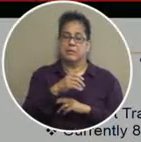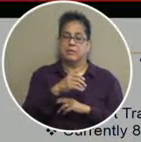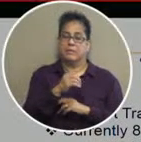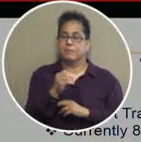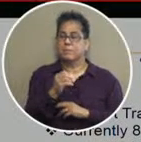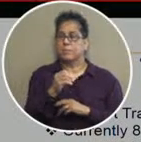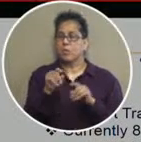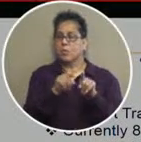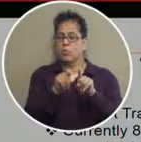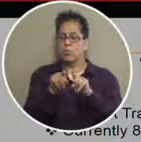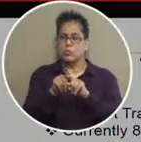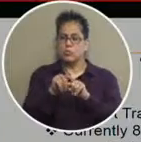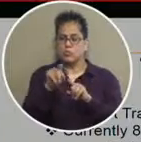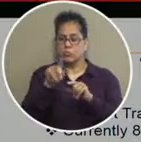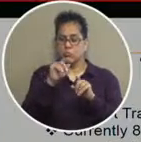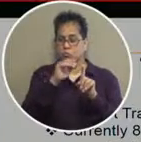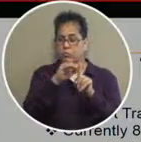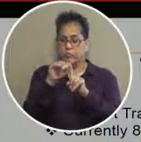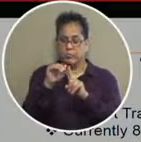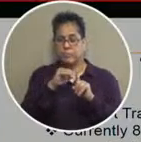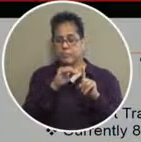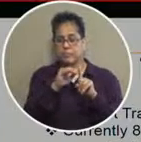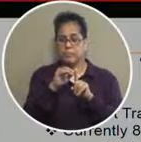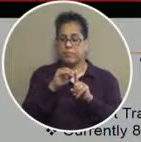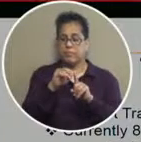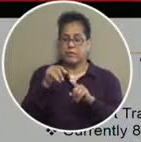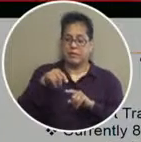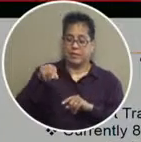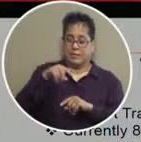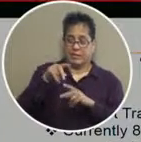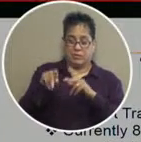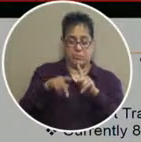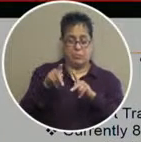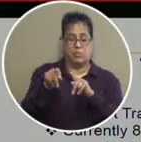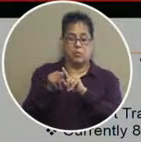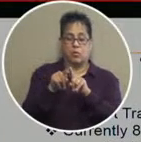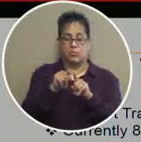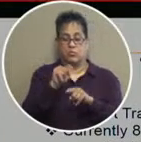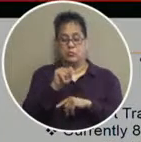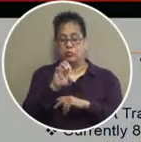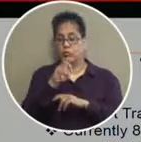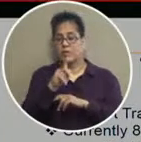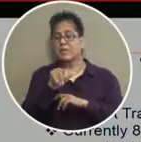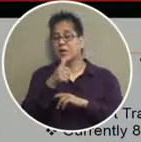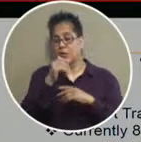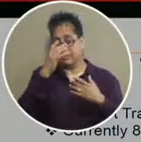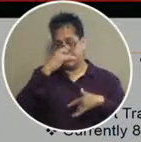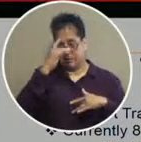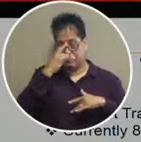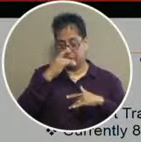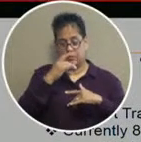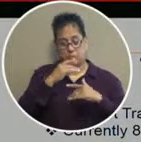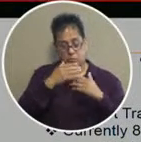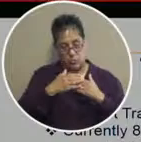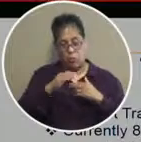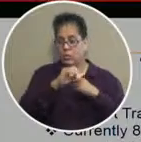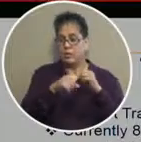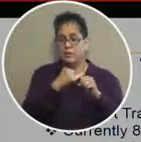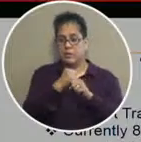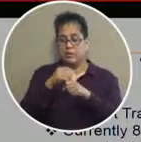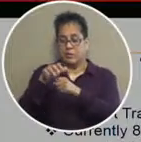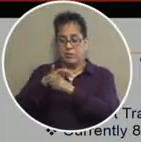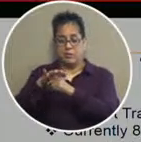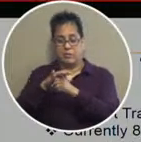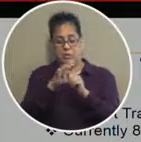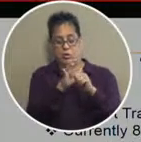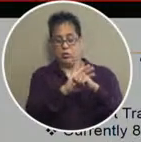expands. But also keep in mind that these folks also track other communicable diseases year-round in the county. So